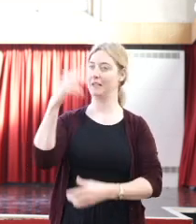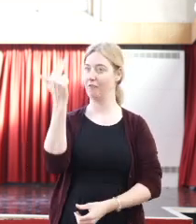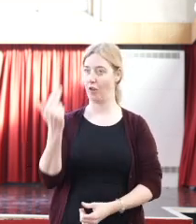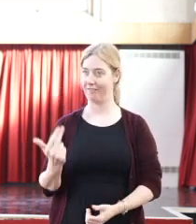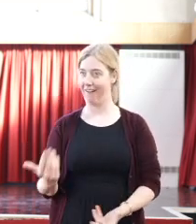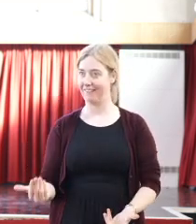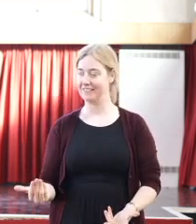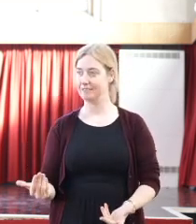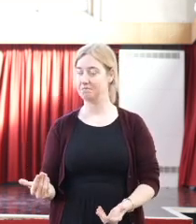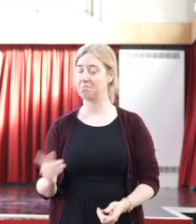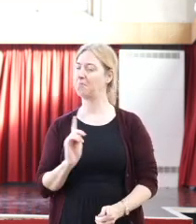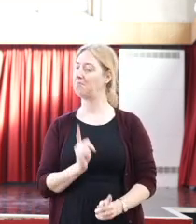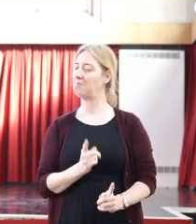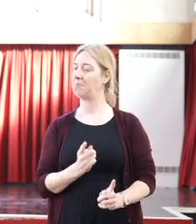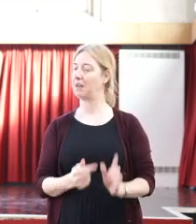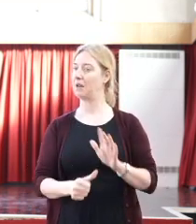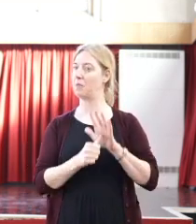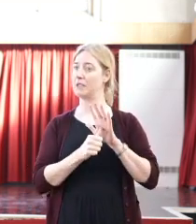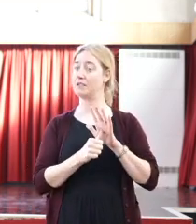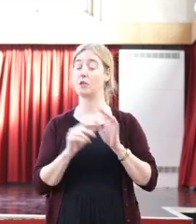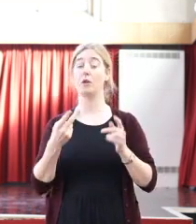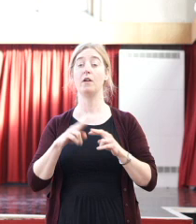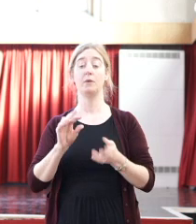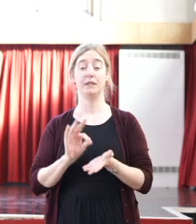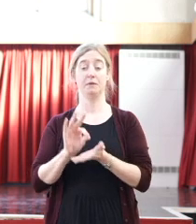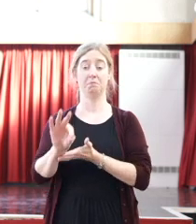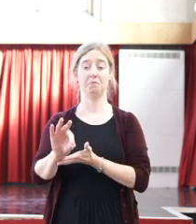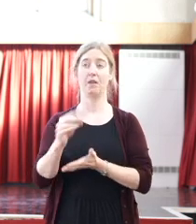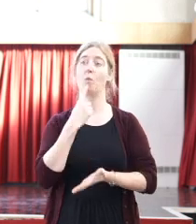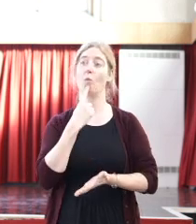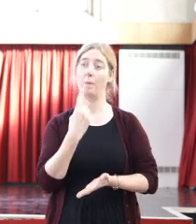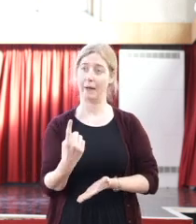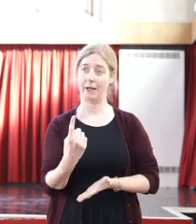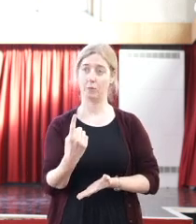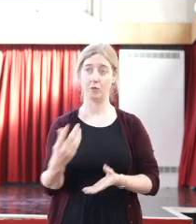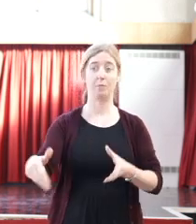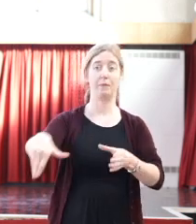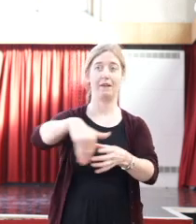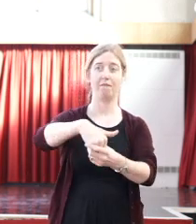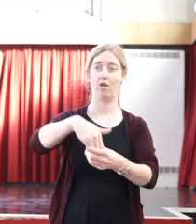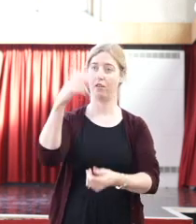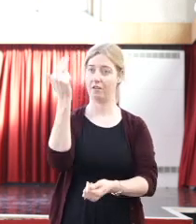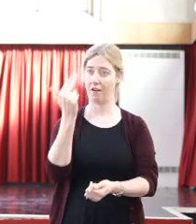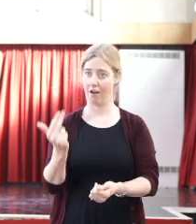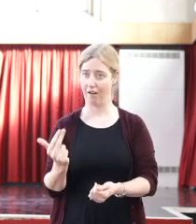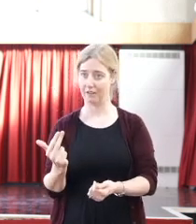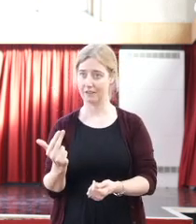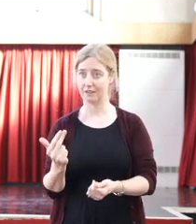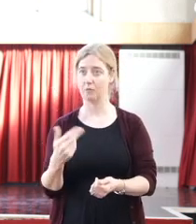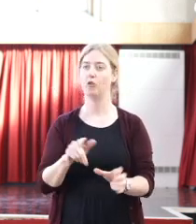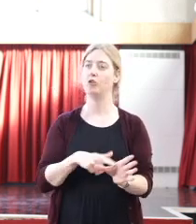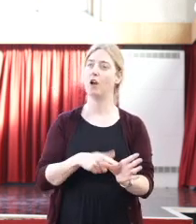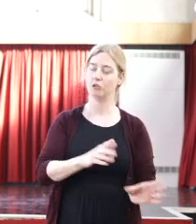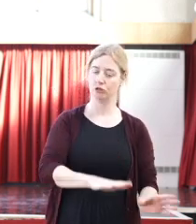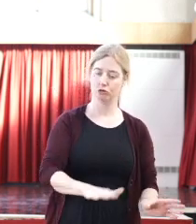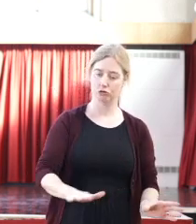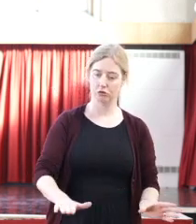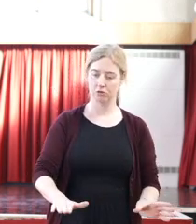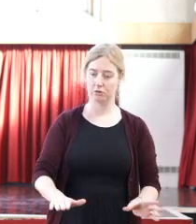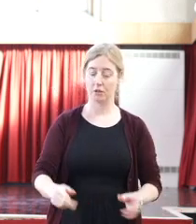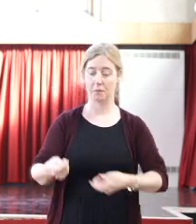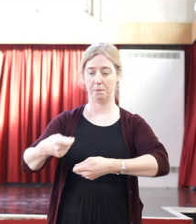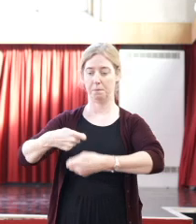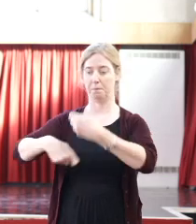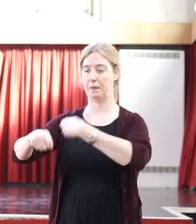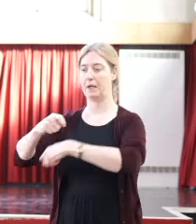insignificant. £1 spent on participatory arts activity in early years has been